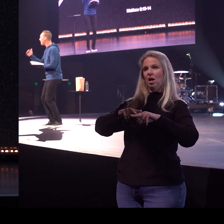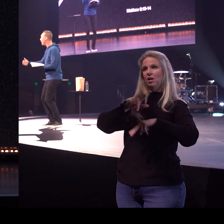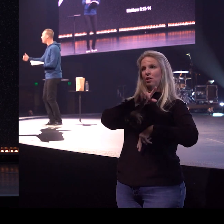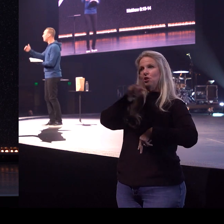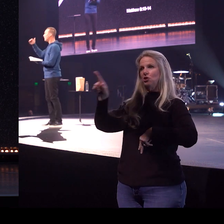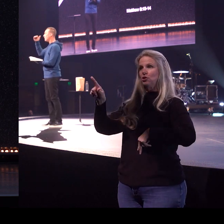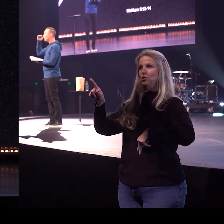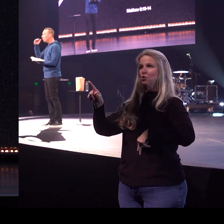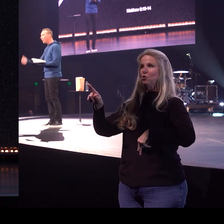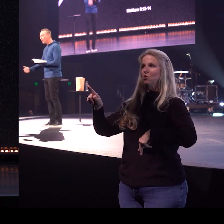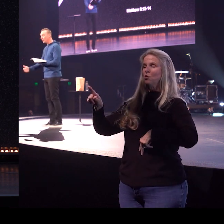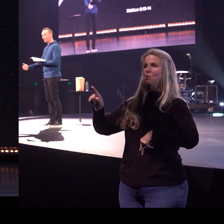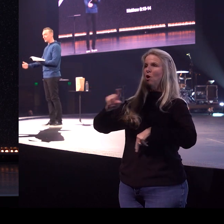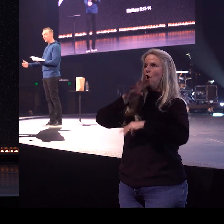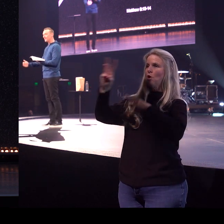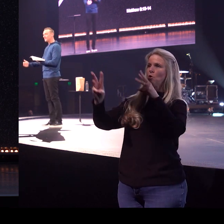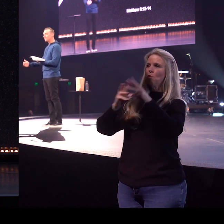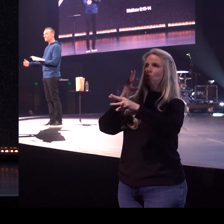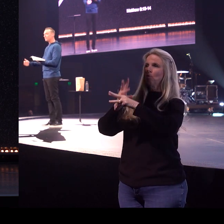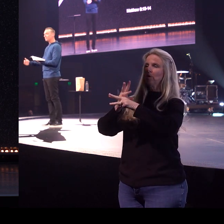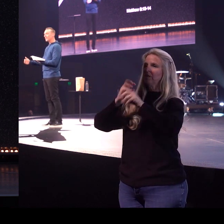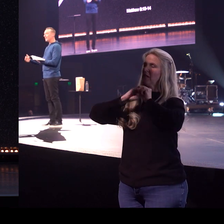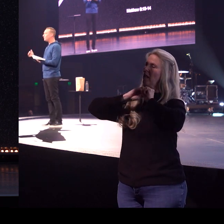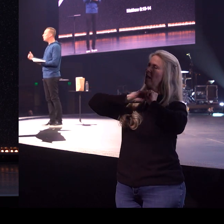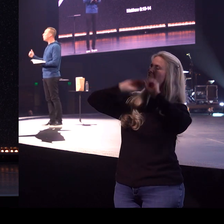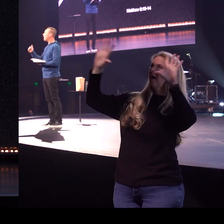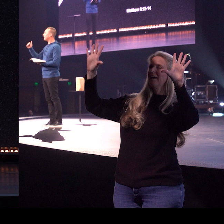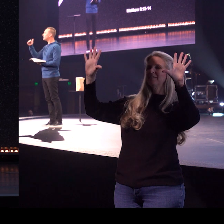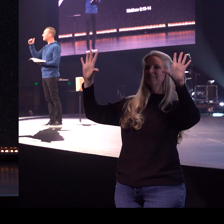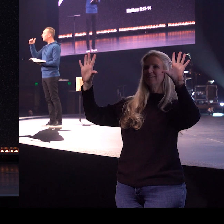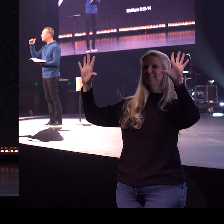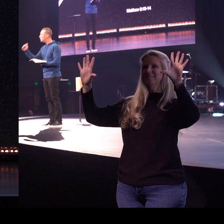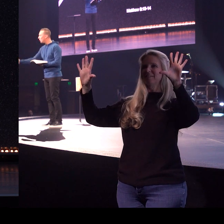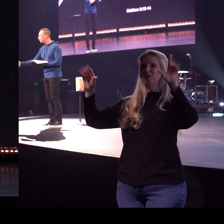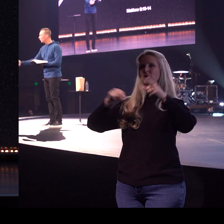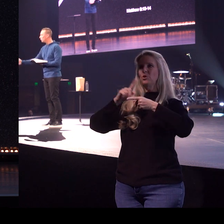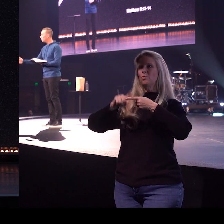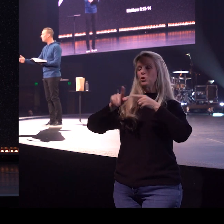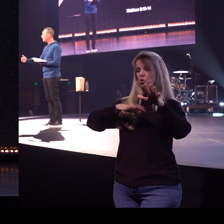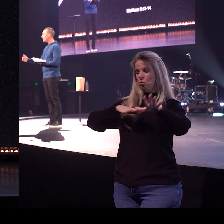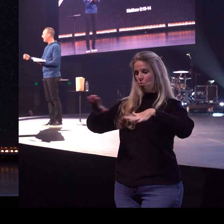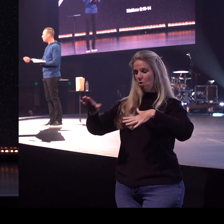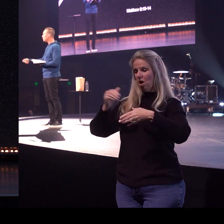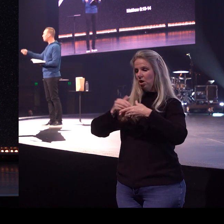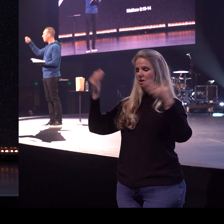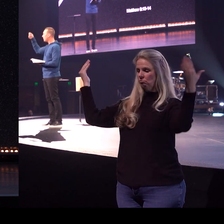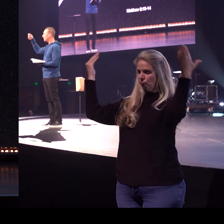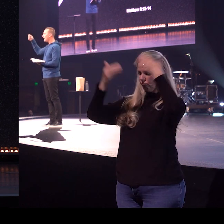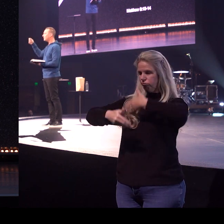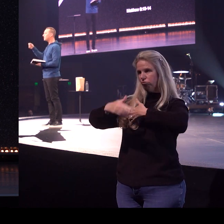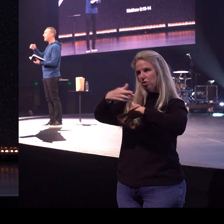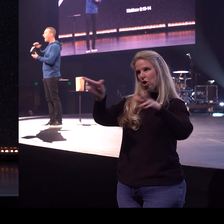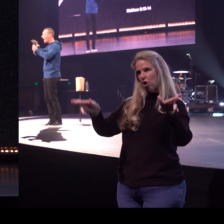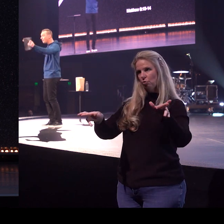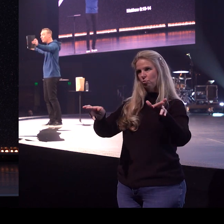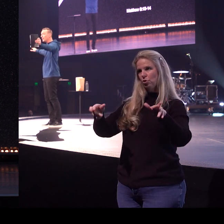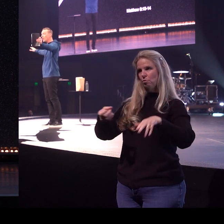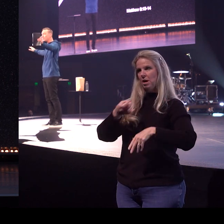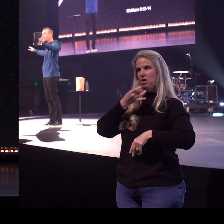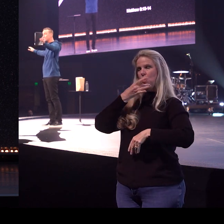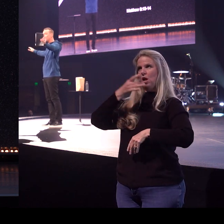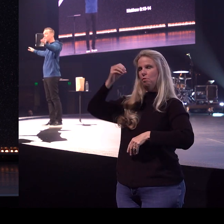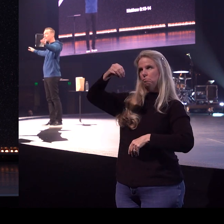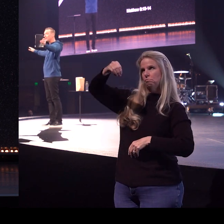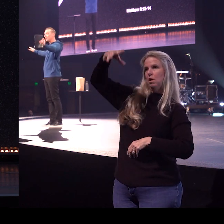light of the world. If you walk into a dark room and you turn on the lights,